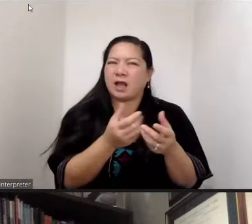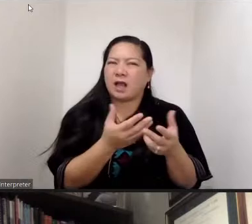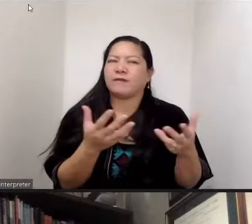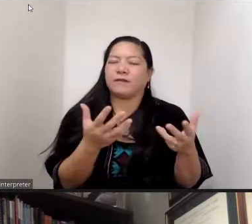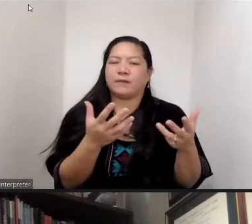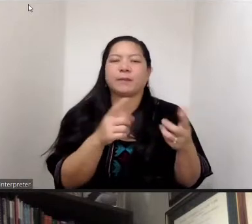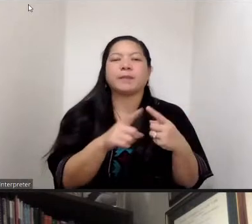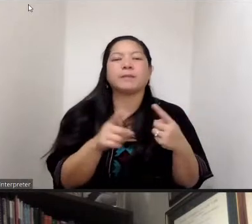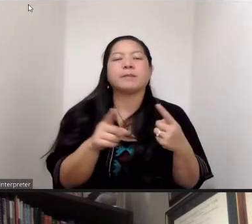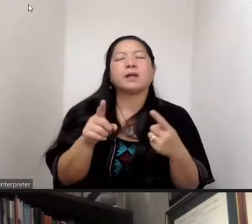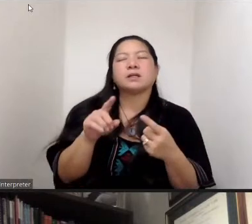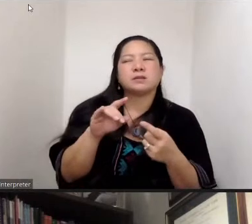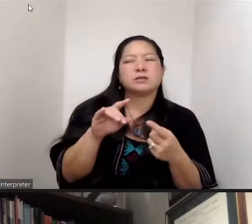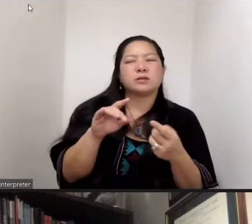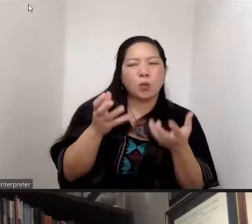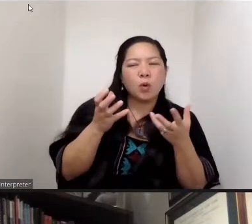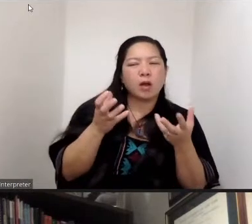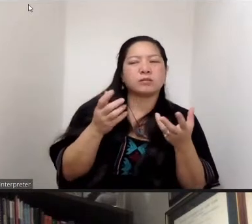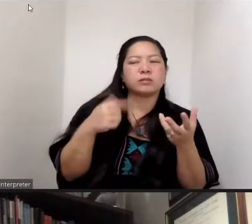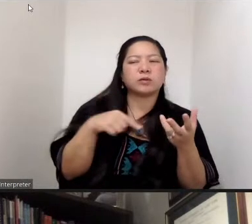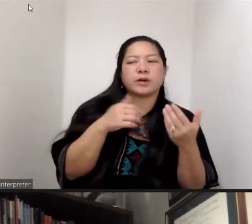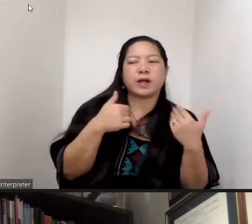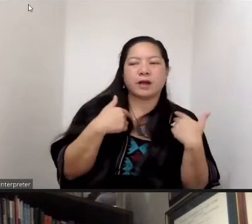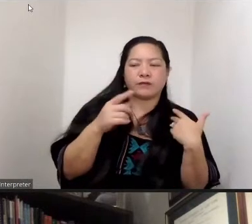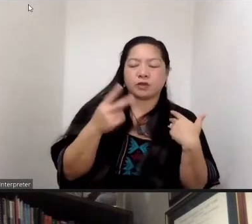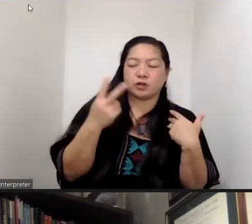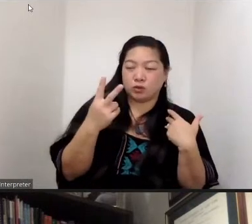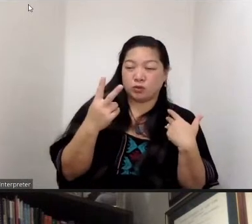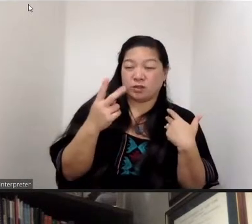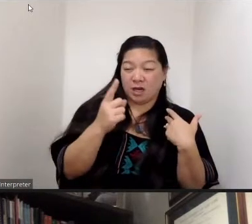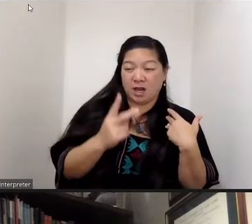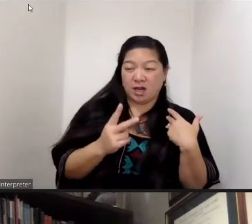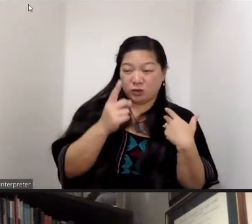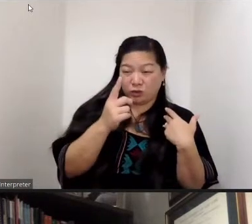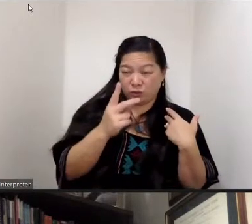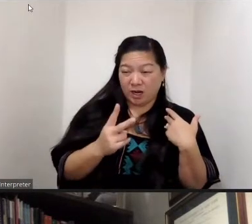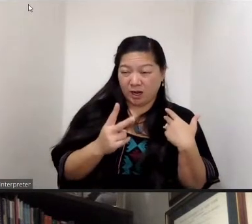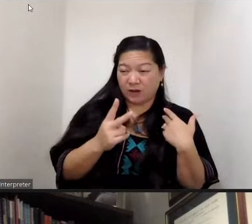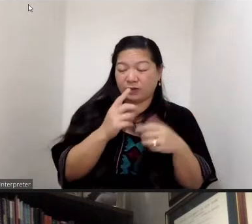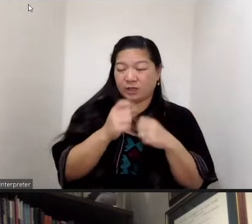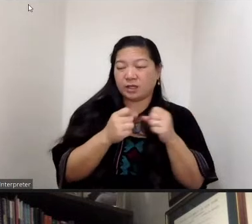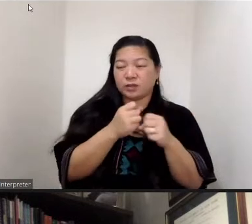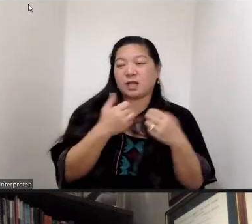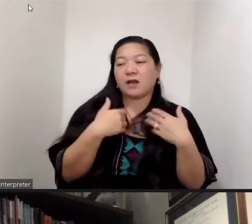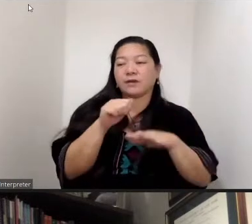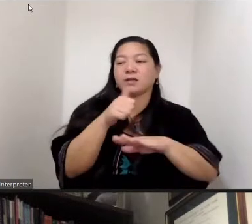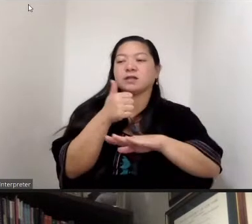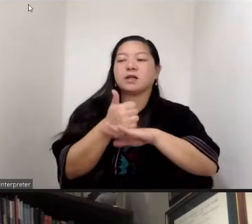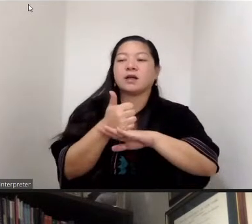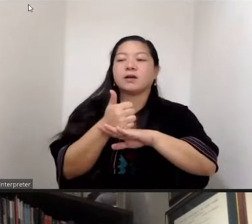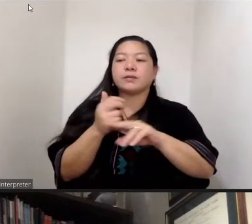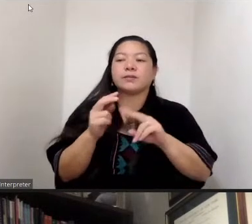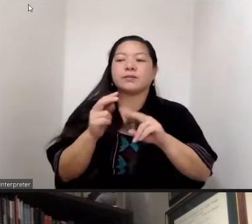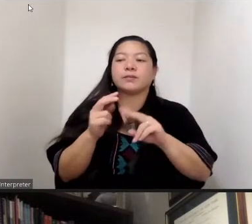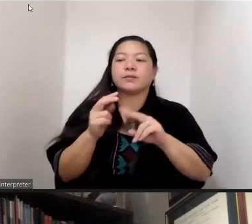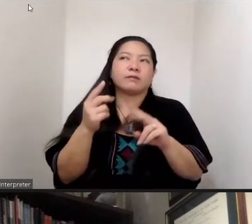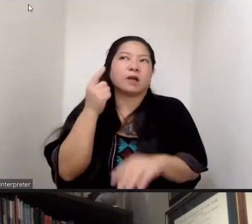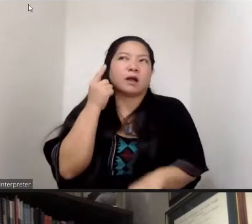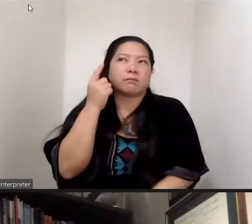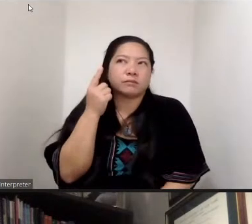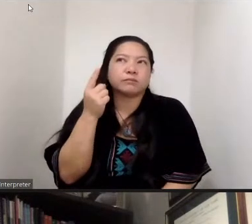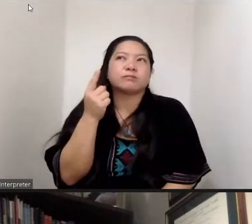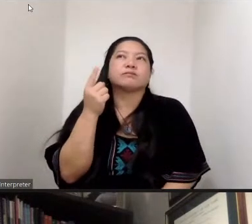Joe, we have through these 2.5 years have established a very, I think,